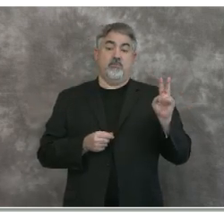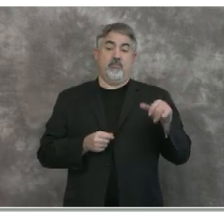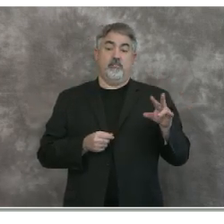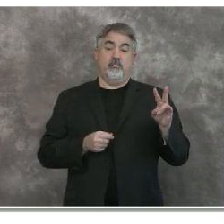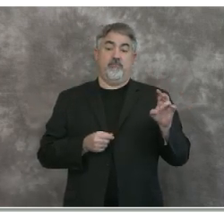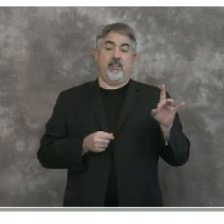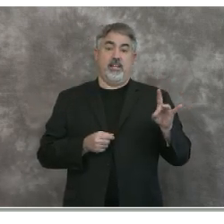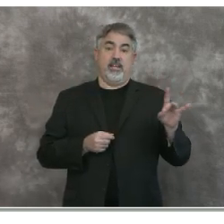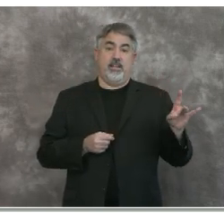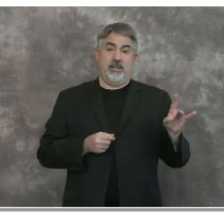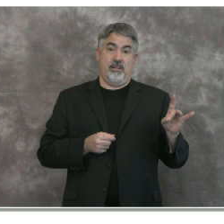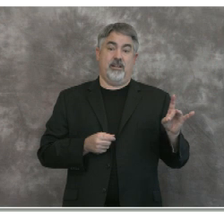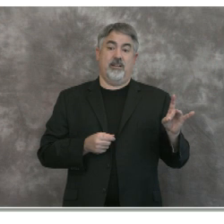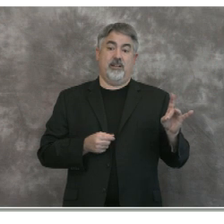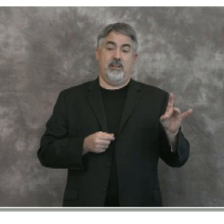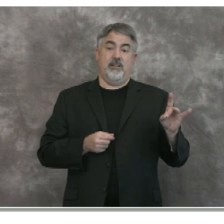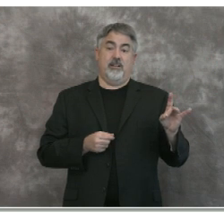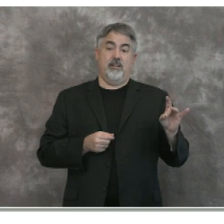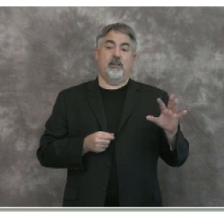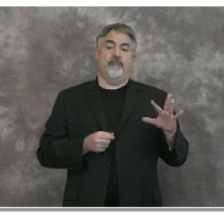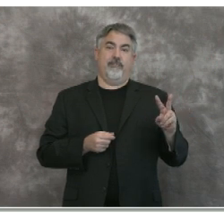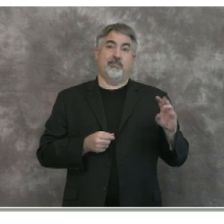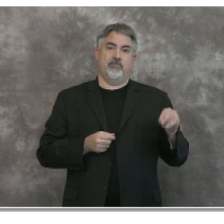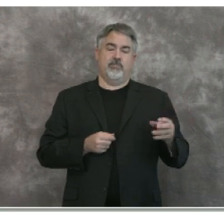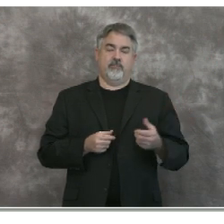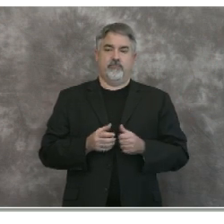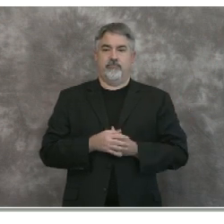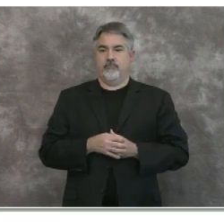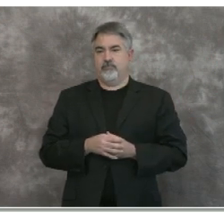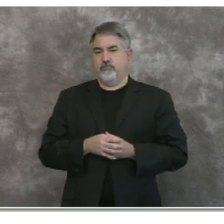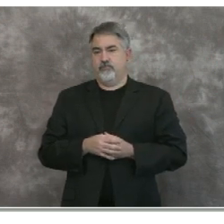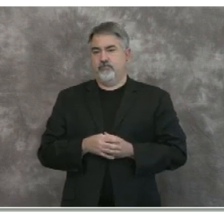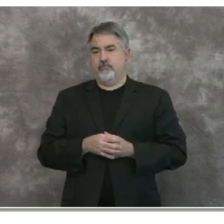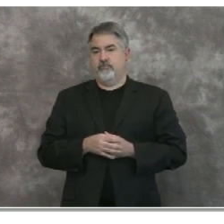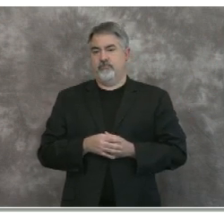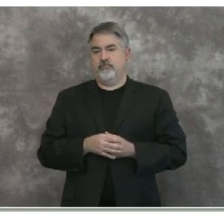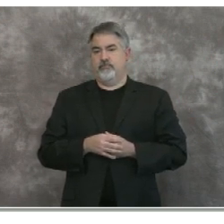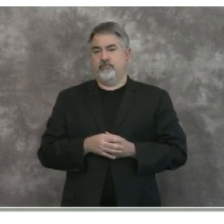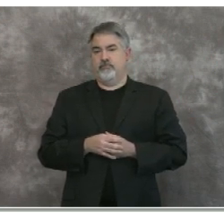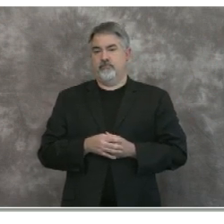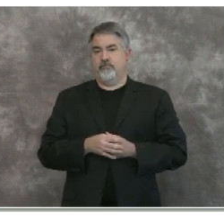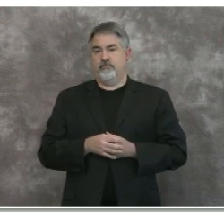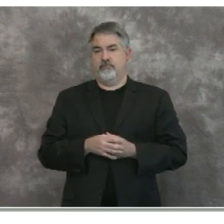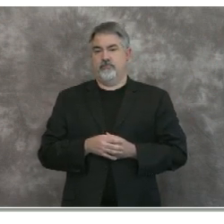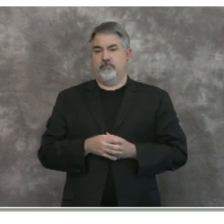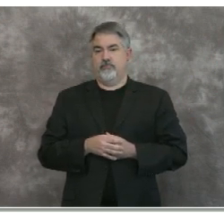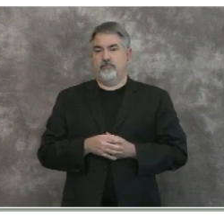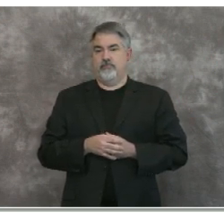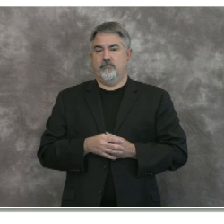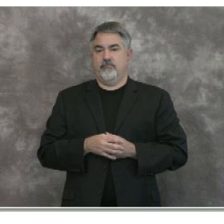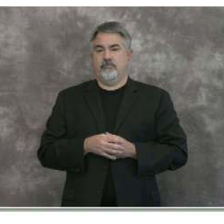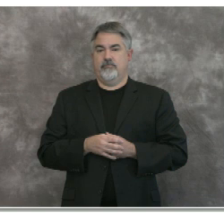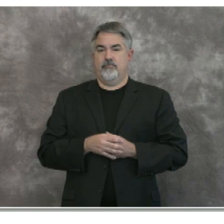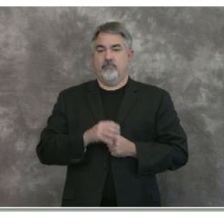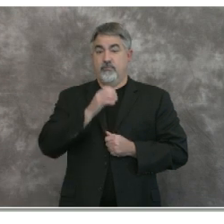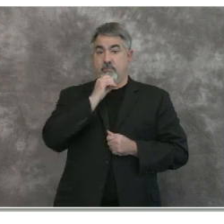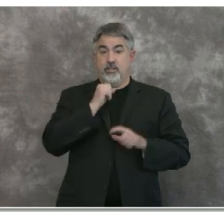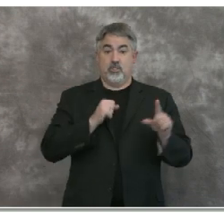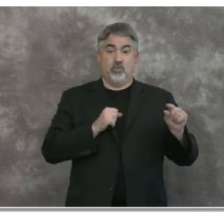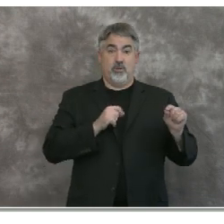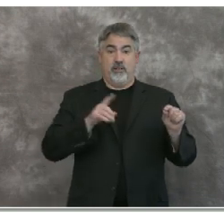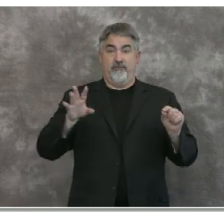2,788, or 52% of the total number of cases are in individuals between 20 and 49 years of